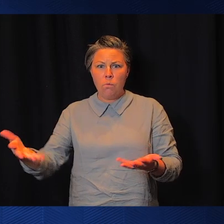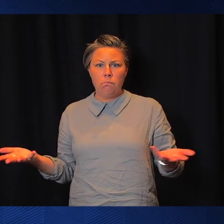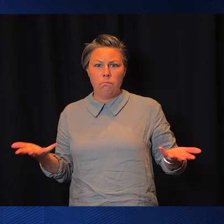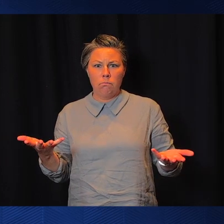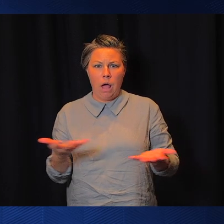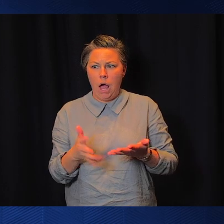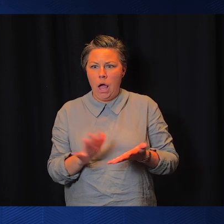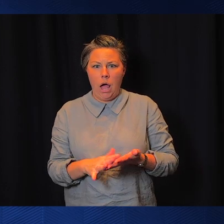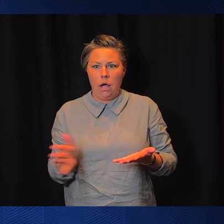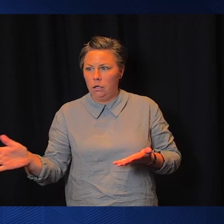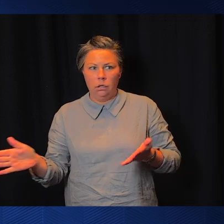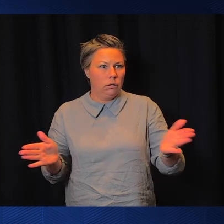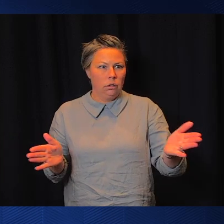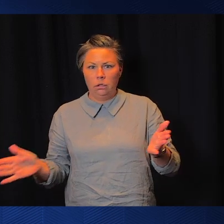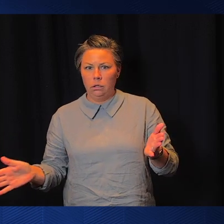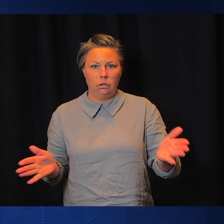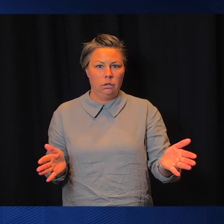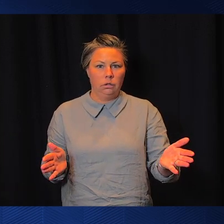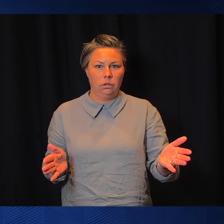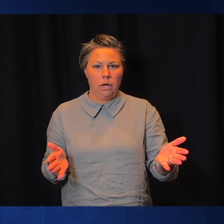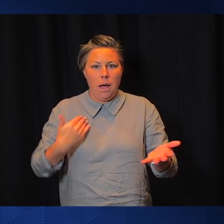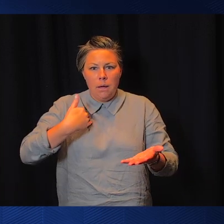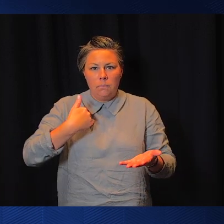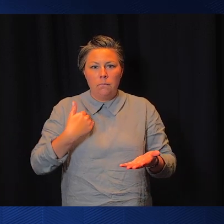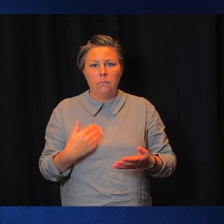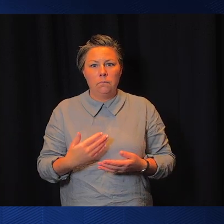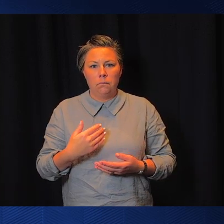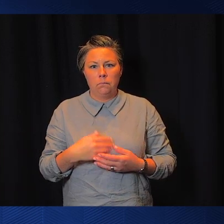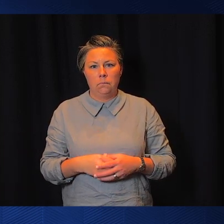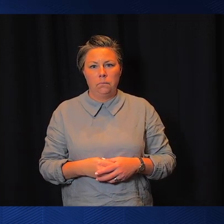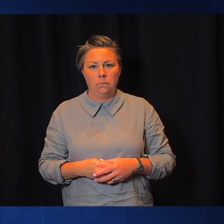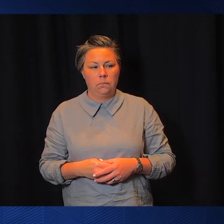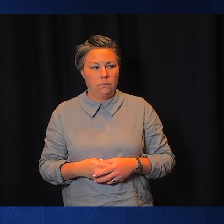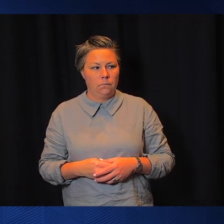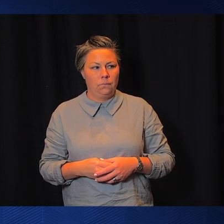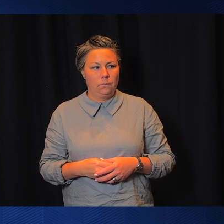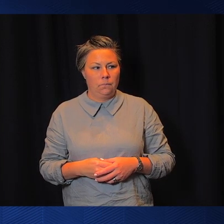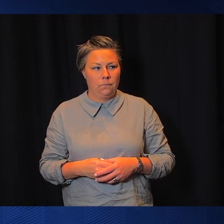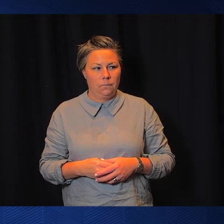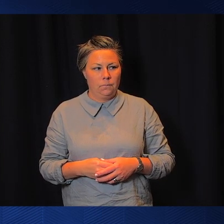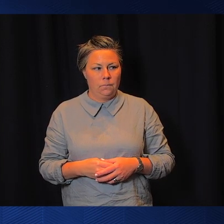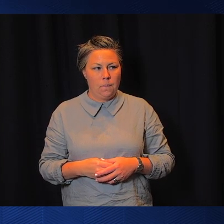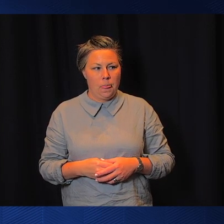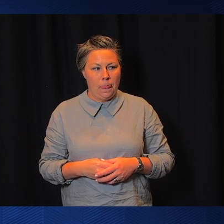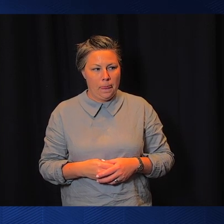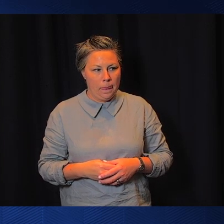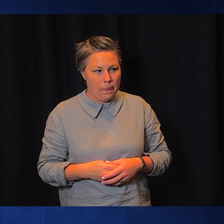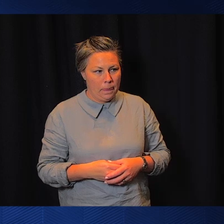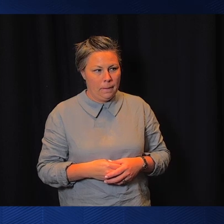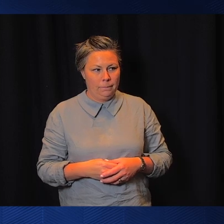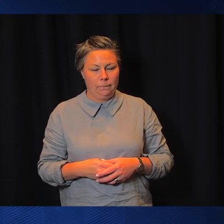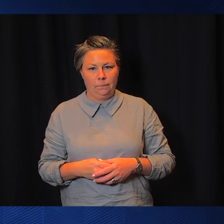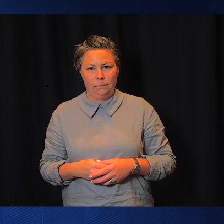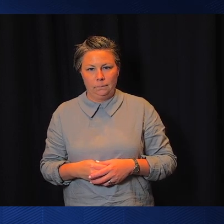home? How can I find my parents or families? My experience of disaster